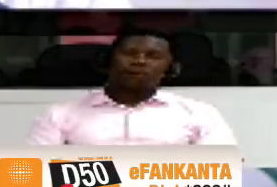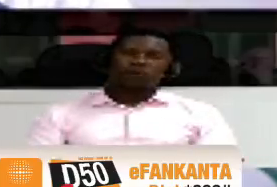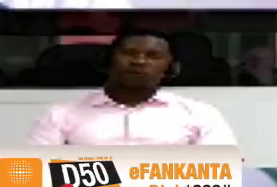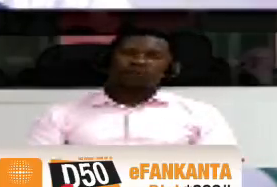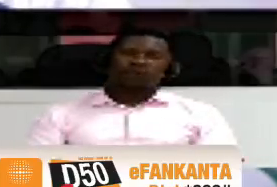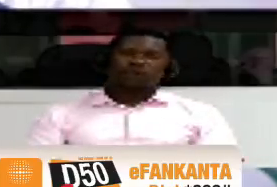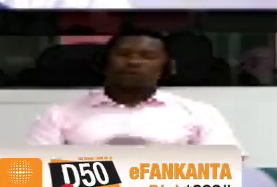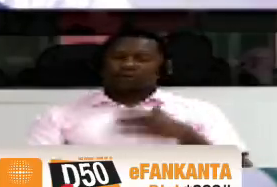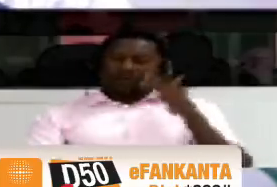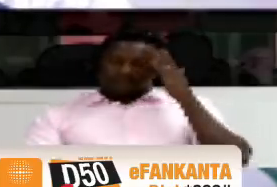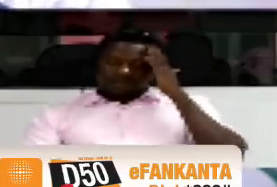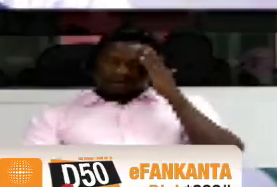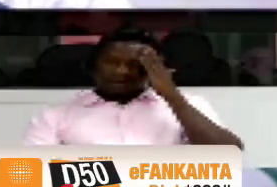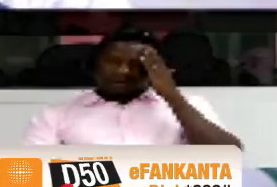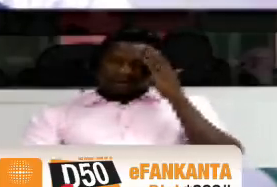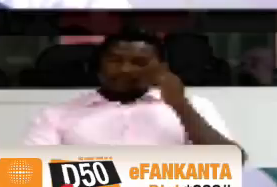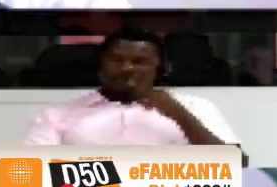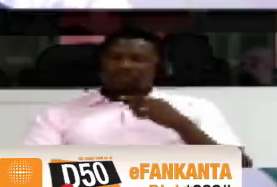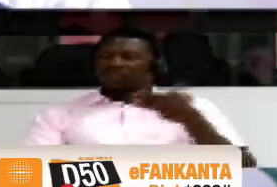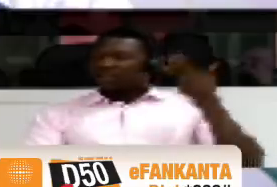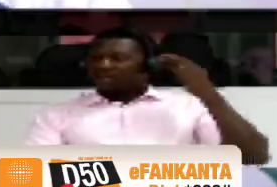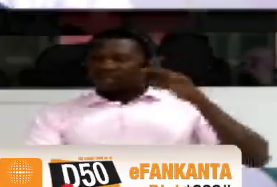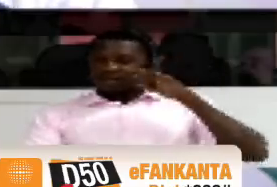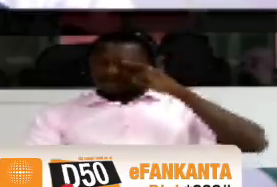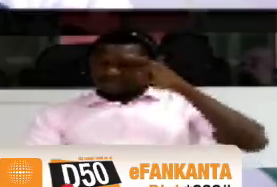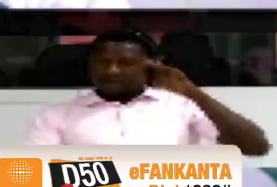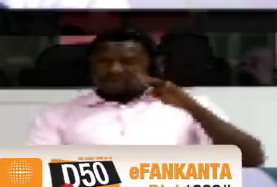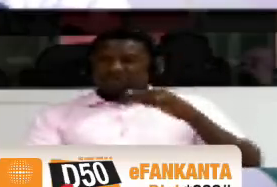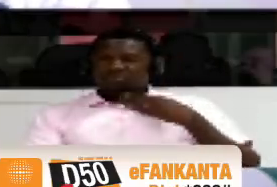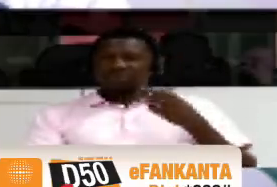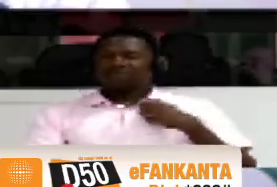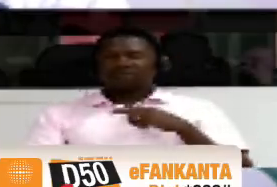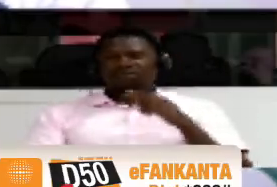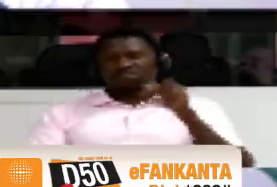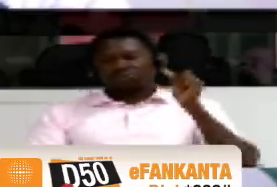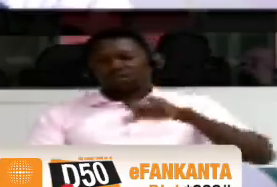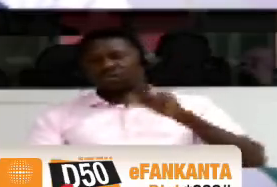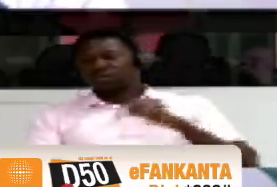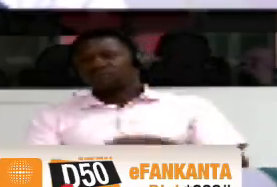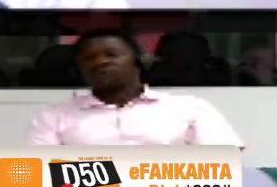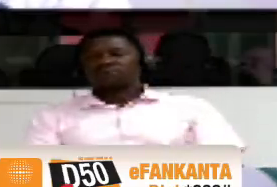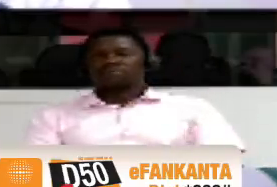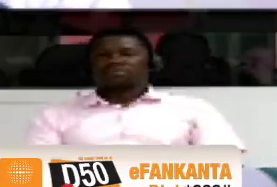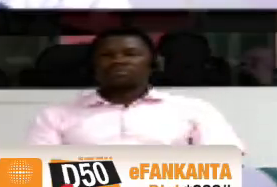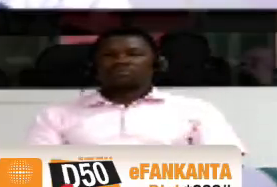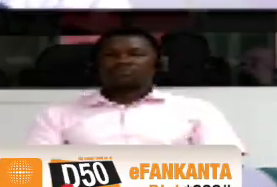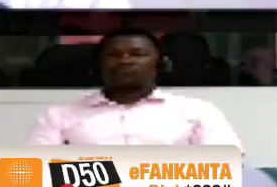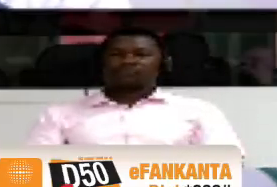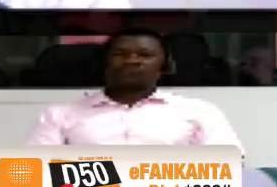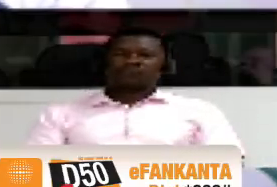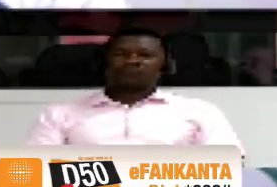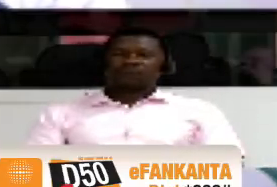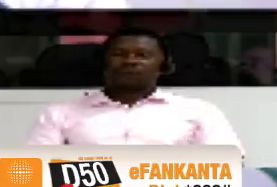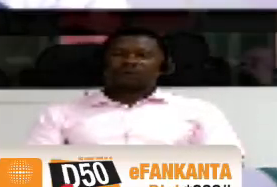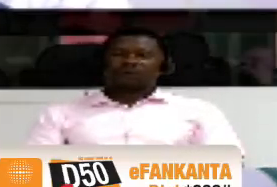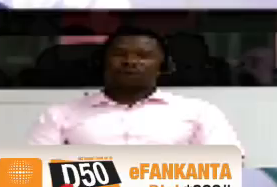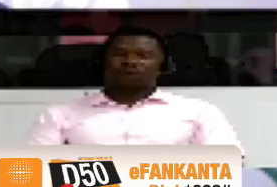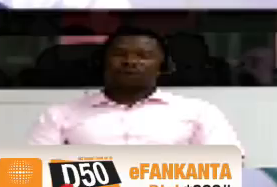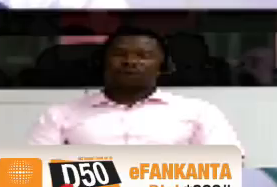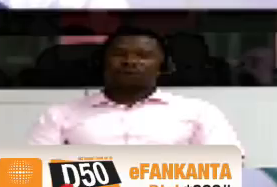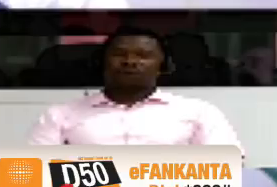Well, I think the then ministry were hypocritical. They were hypocrites in the